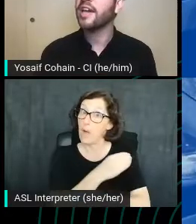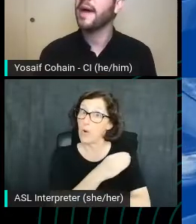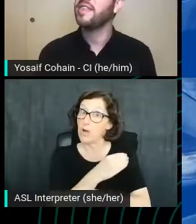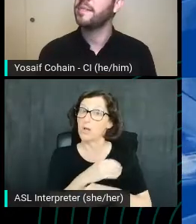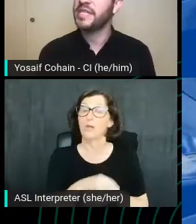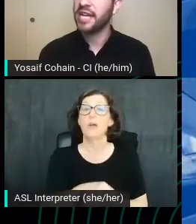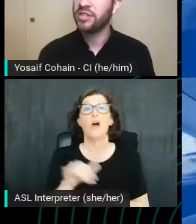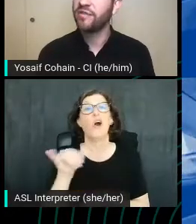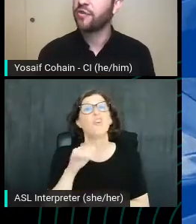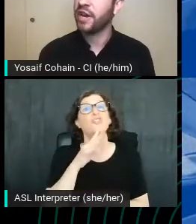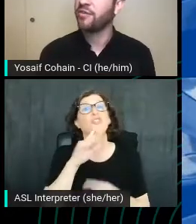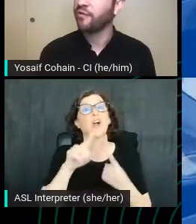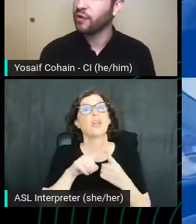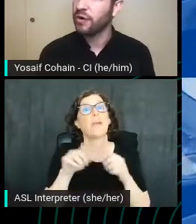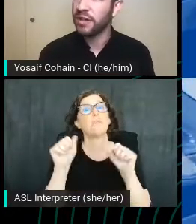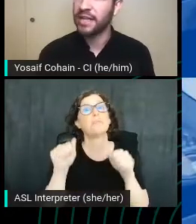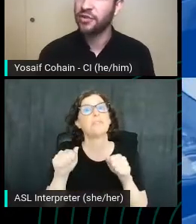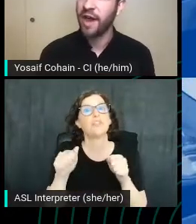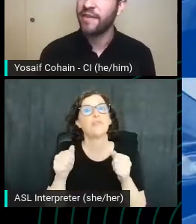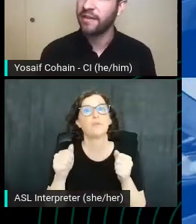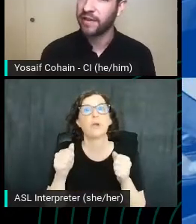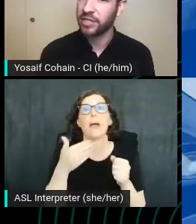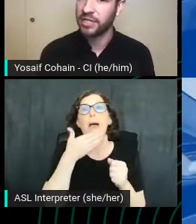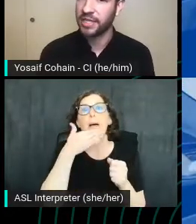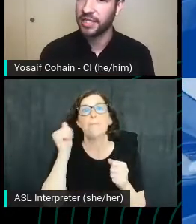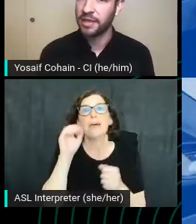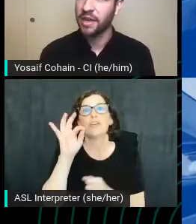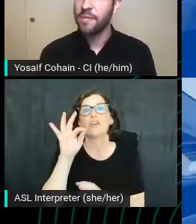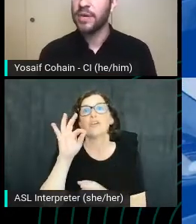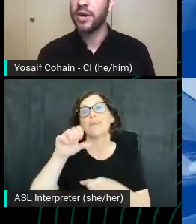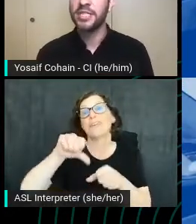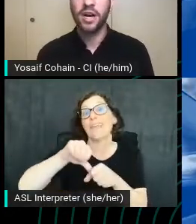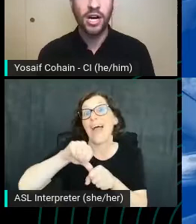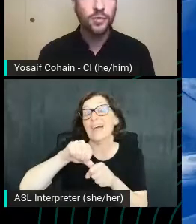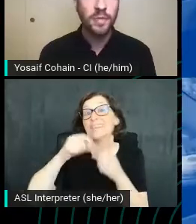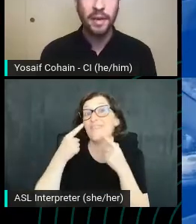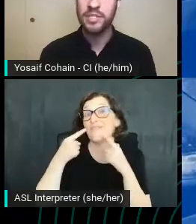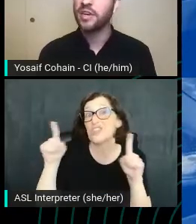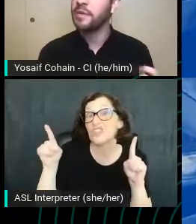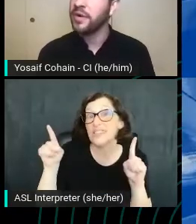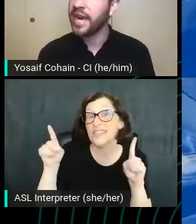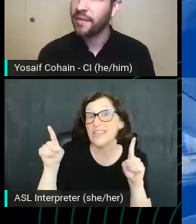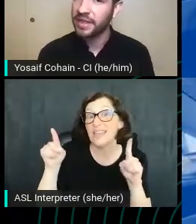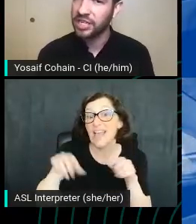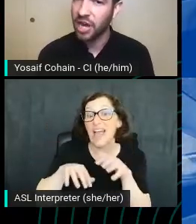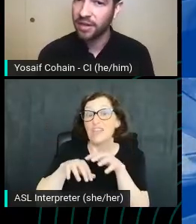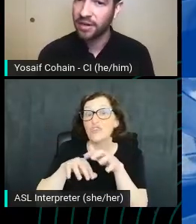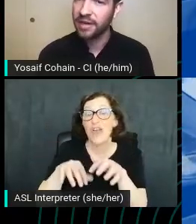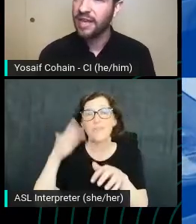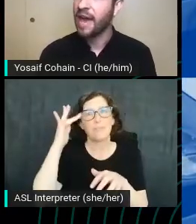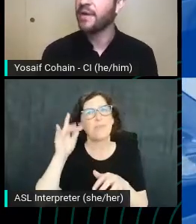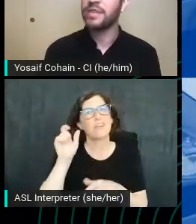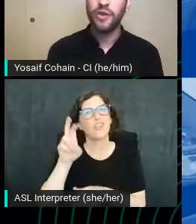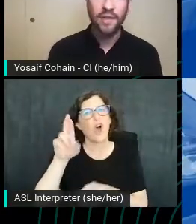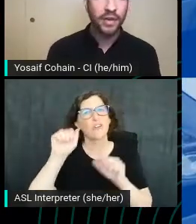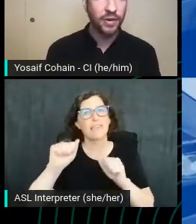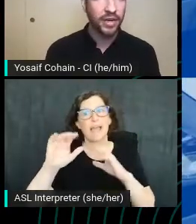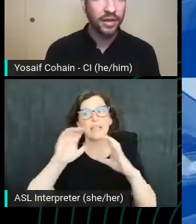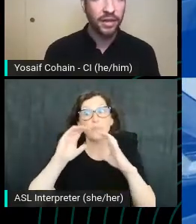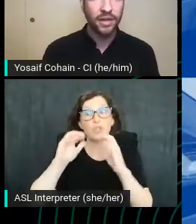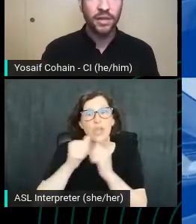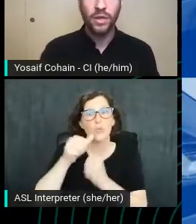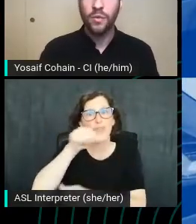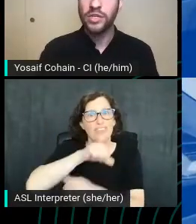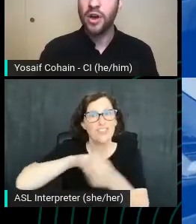We're also talking about the potential for greater fuel and traffic efficiencies because cars will be able to communicate with each other and with the traffic